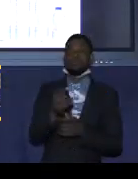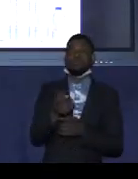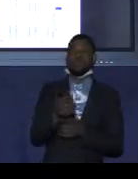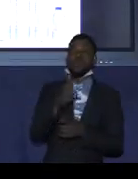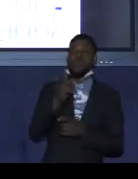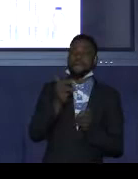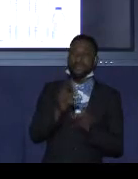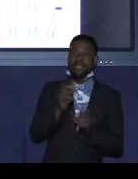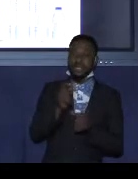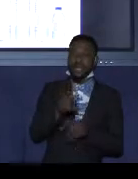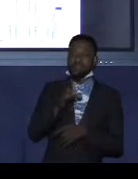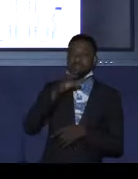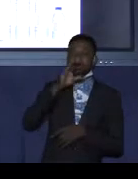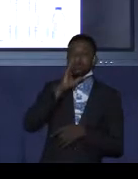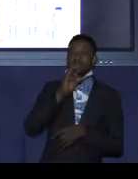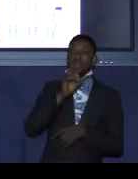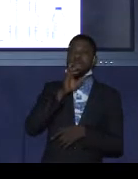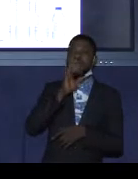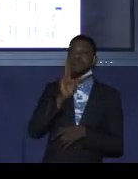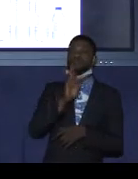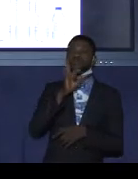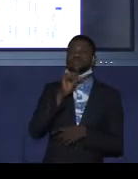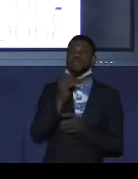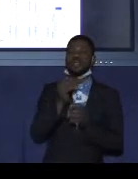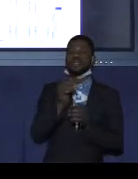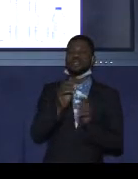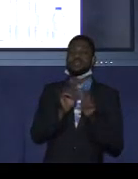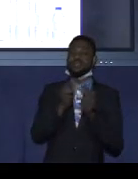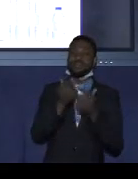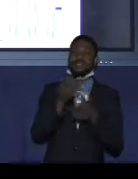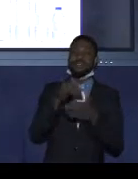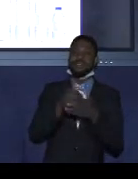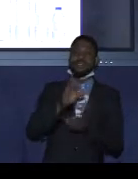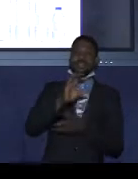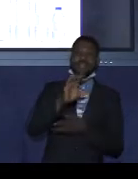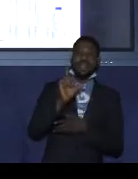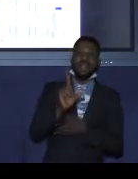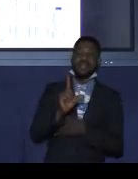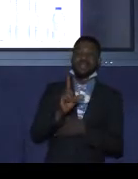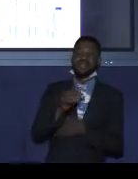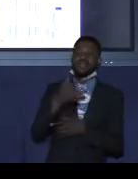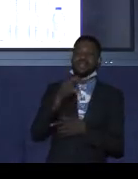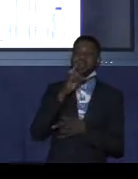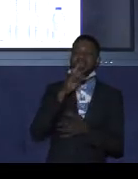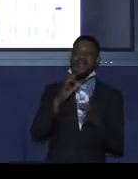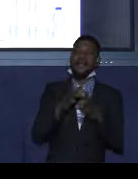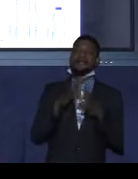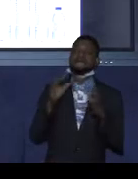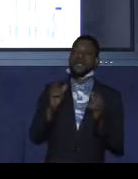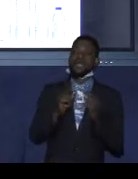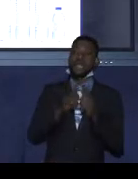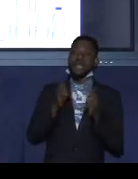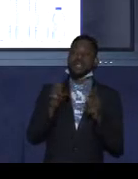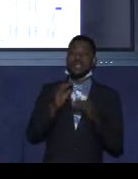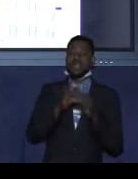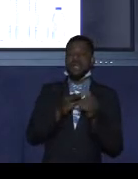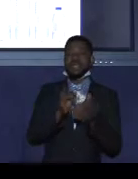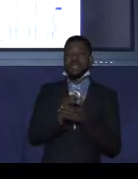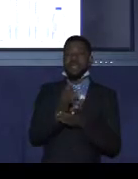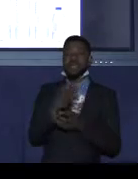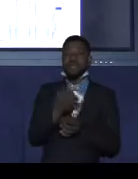those personal drinks that one person can consume are usually graduated in centiliters. They are much larger than